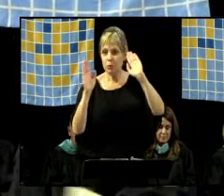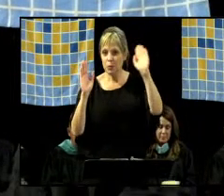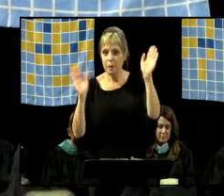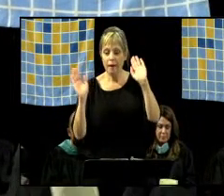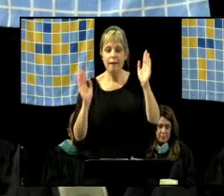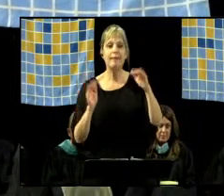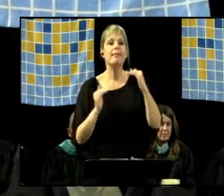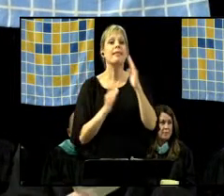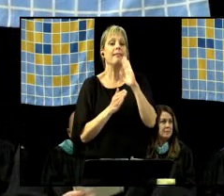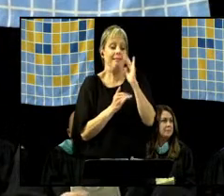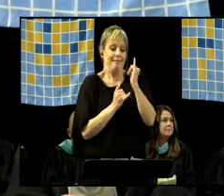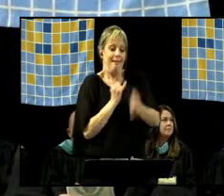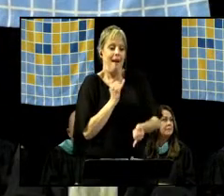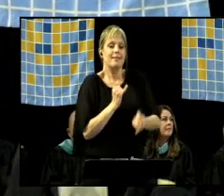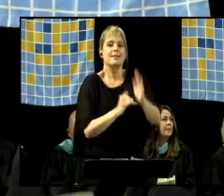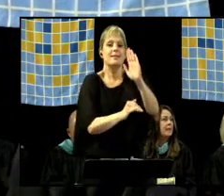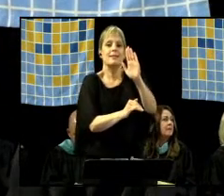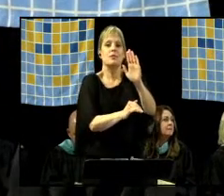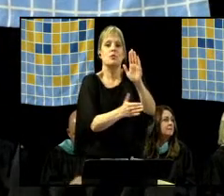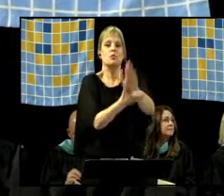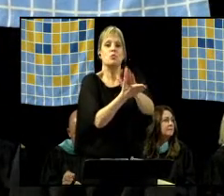mater.